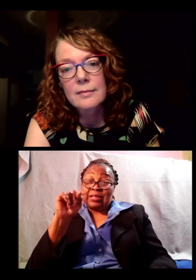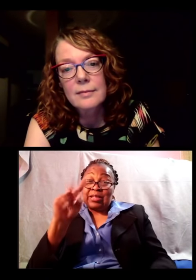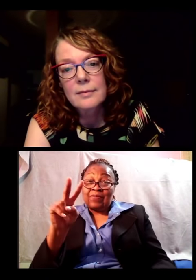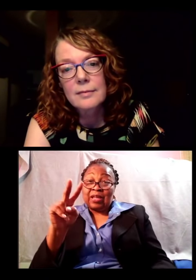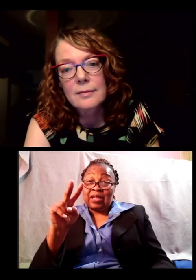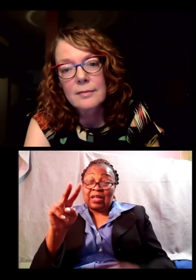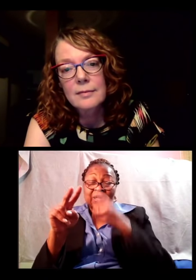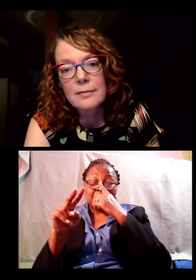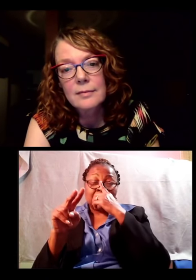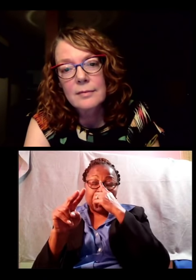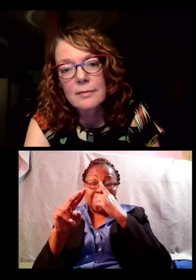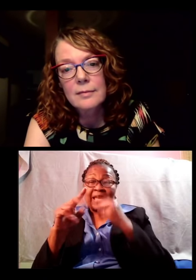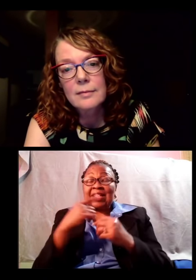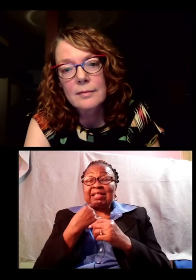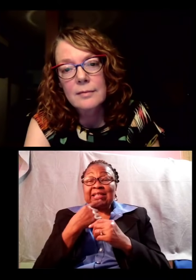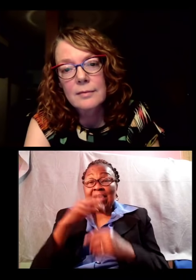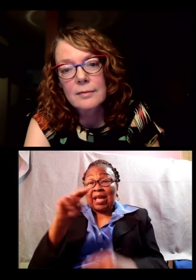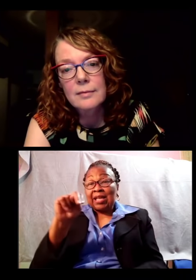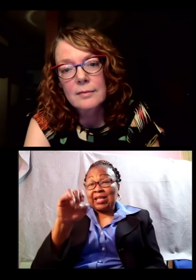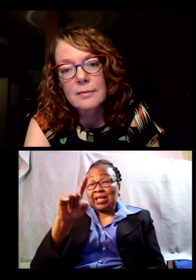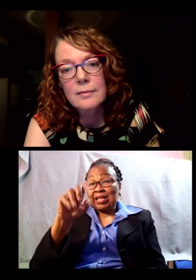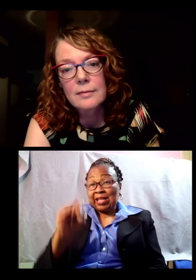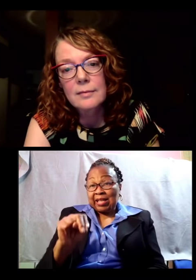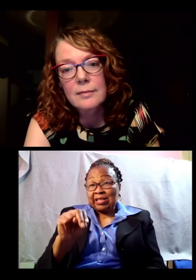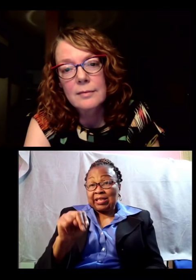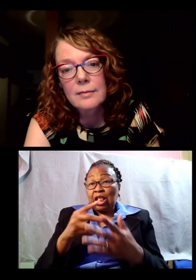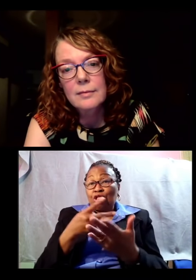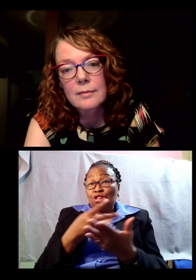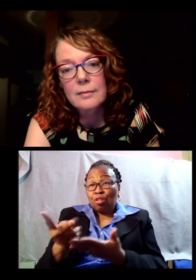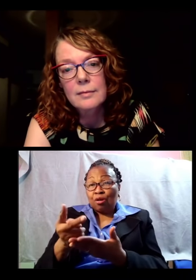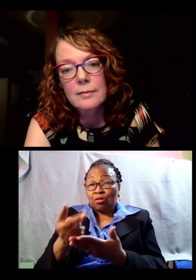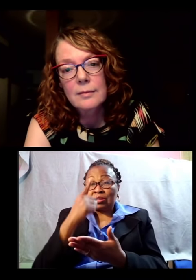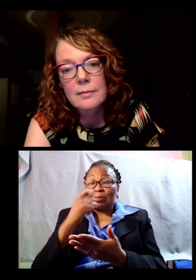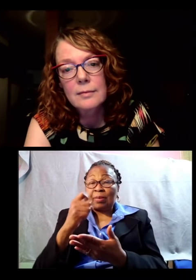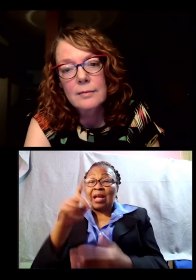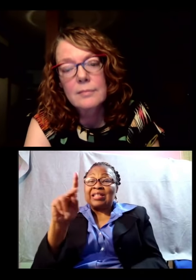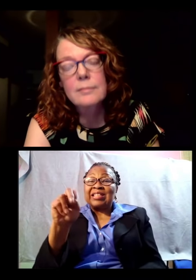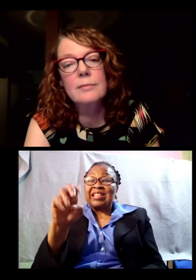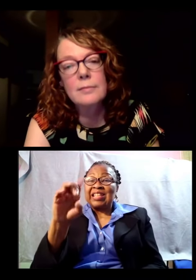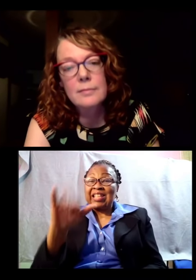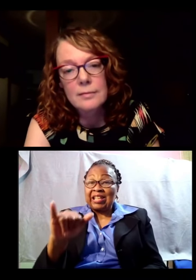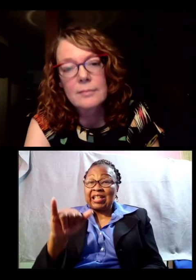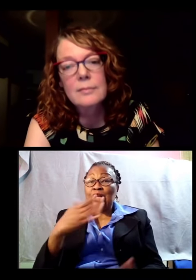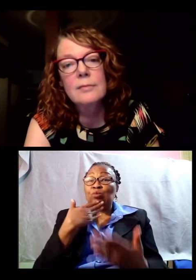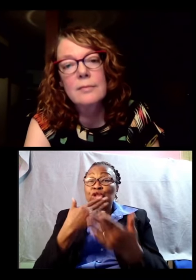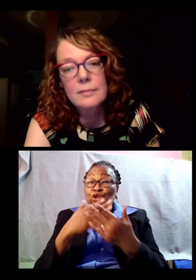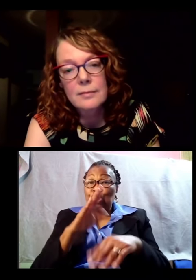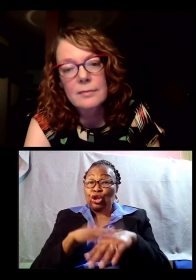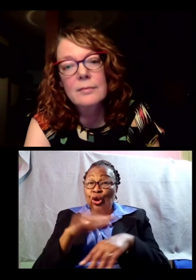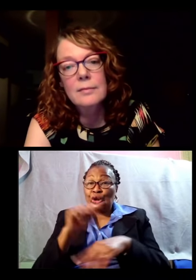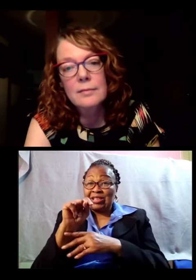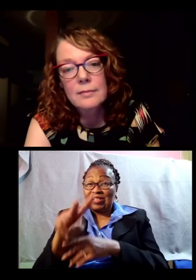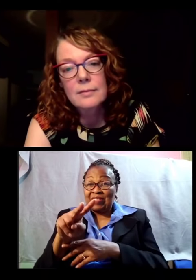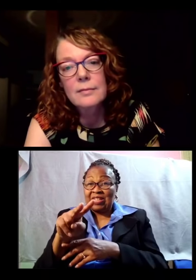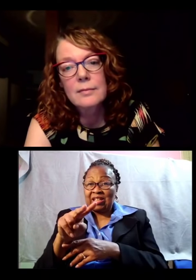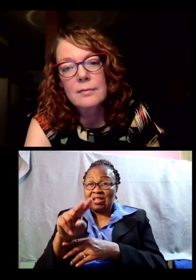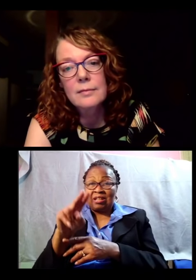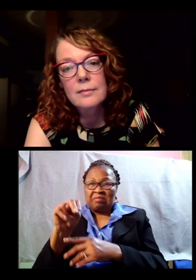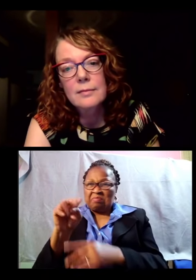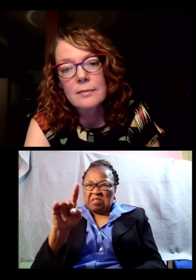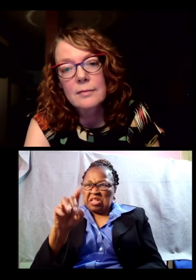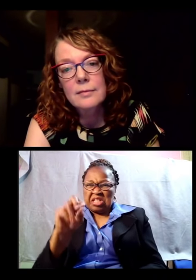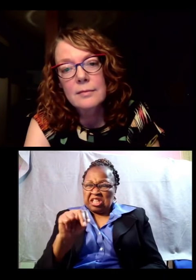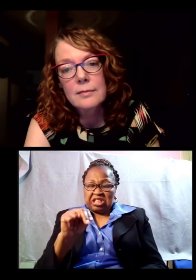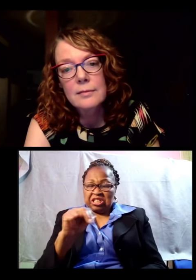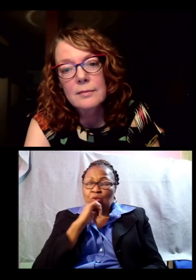said the reason Nixon lost the election to Kennedy is that Kennedy was good on TV and Nixon wasn't. anytime there's